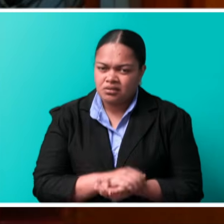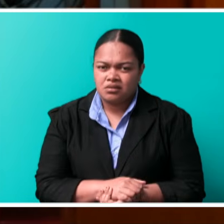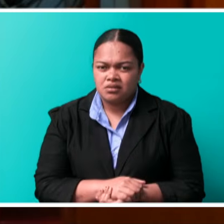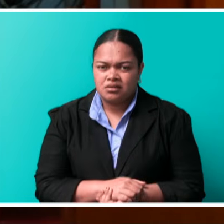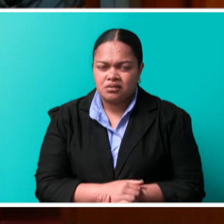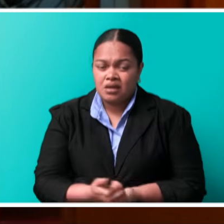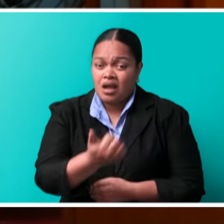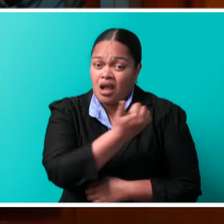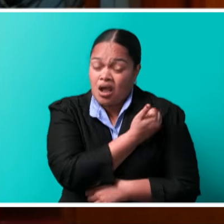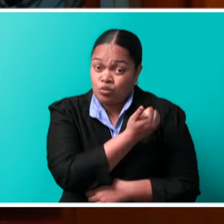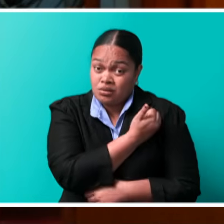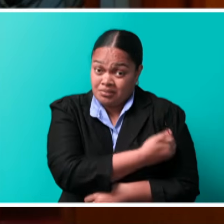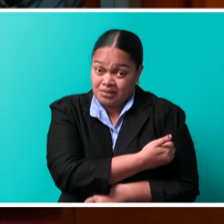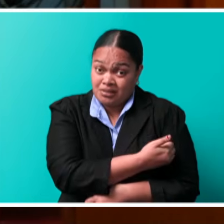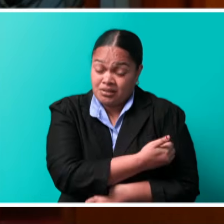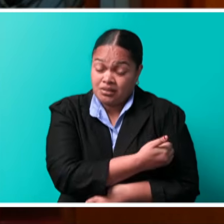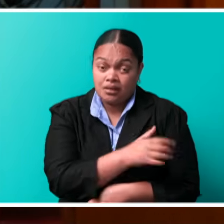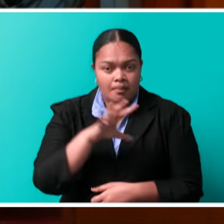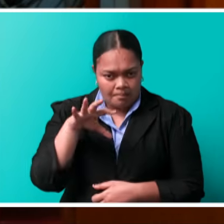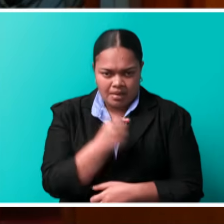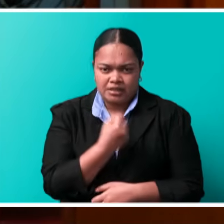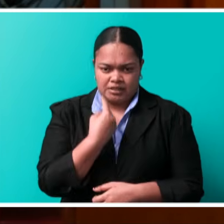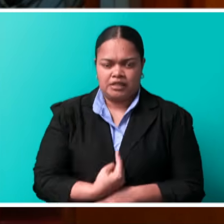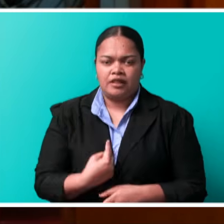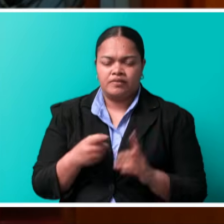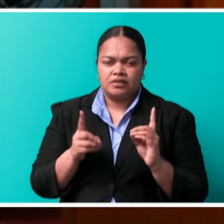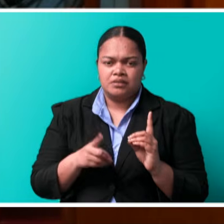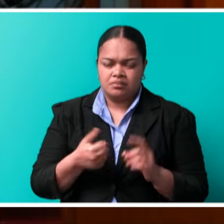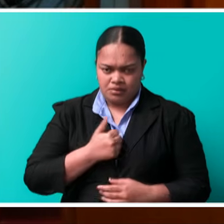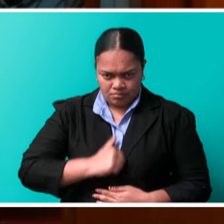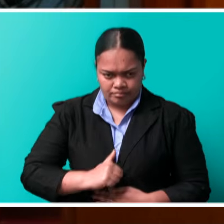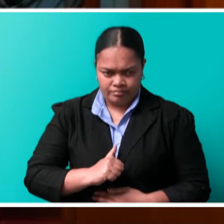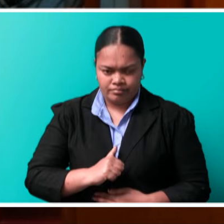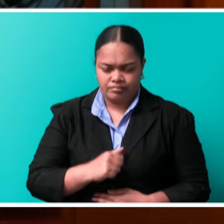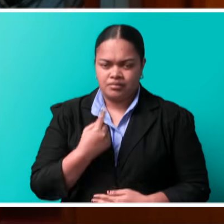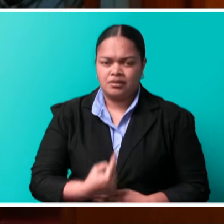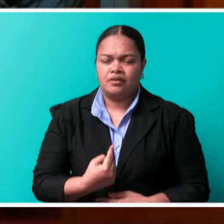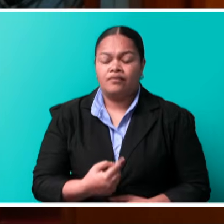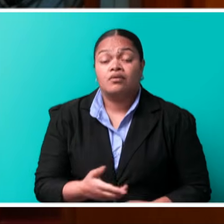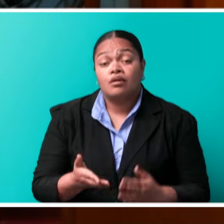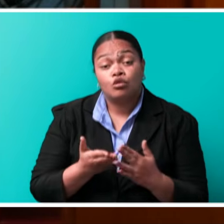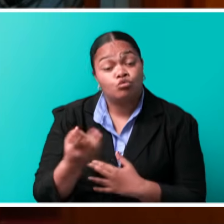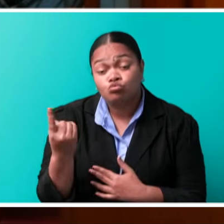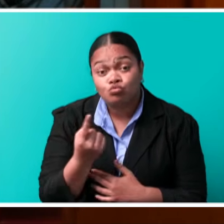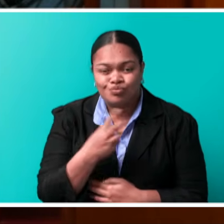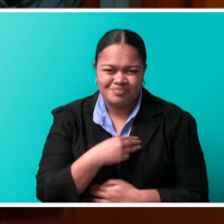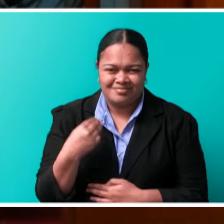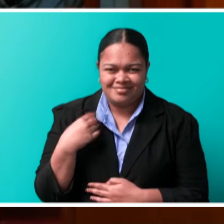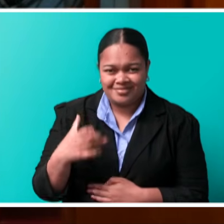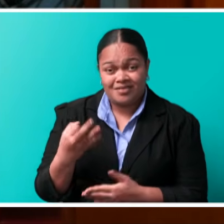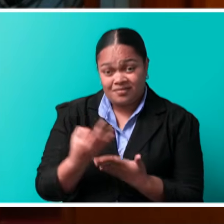accountability, and discipline. The budget figures presented 2 weeks ago by the Honorable Minister of Finance